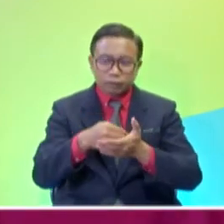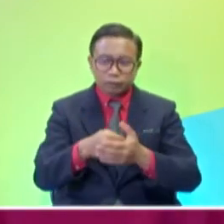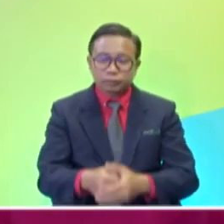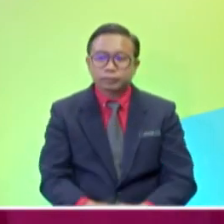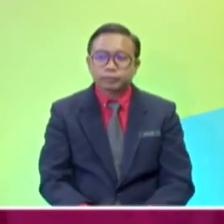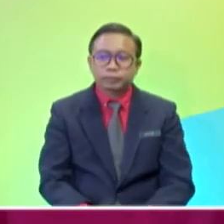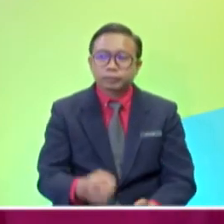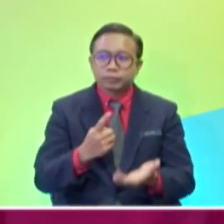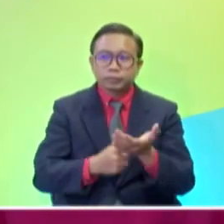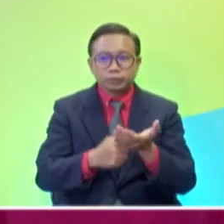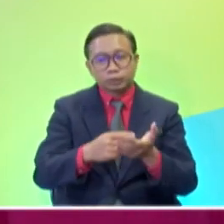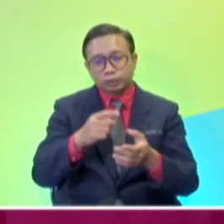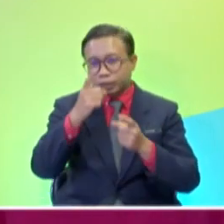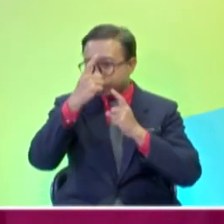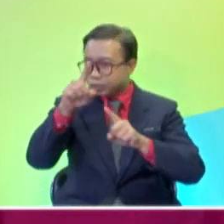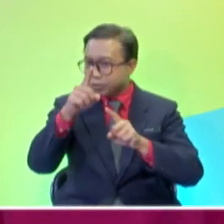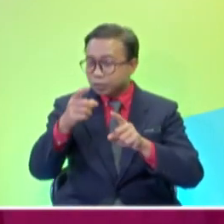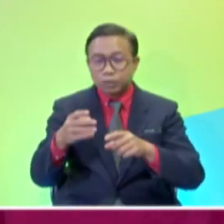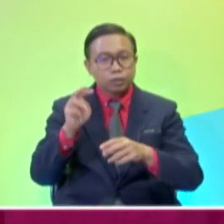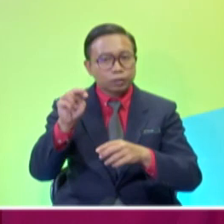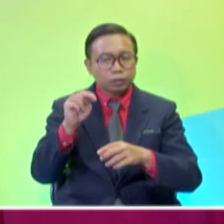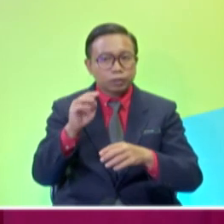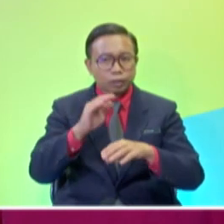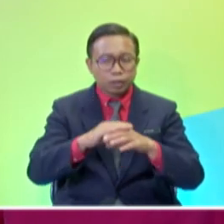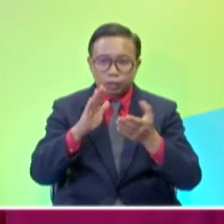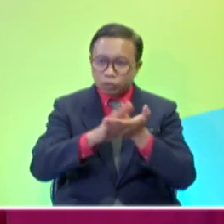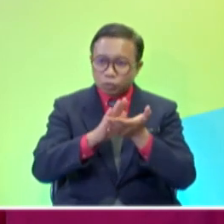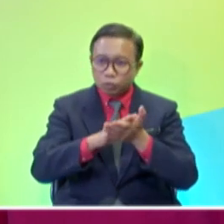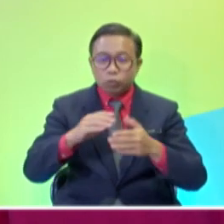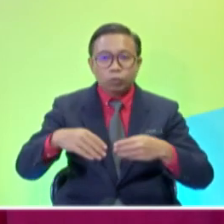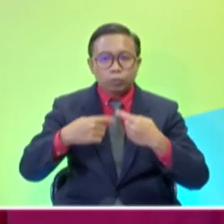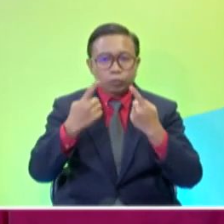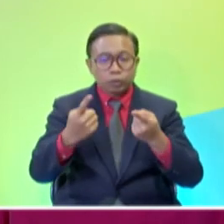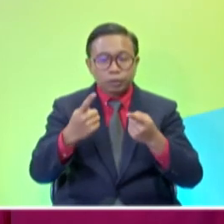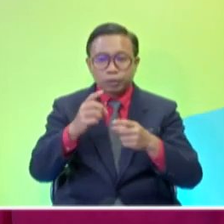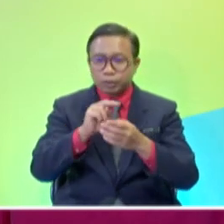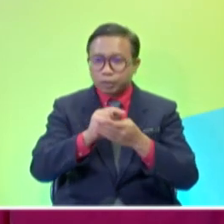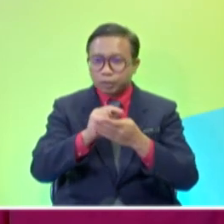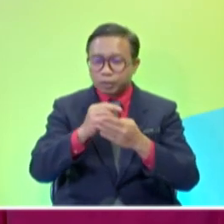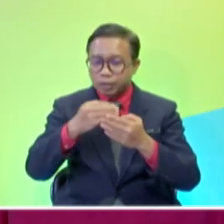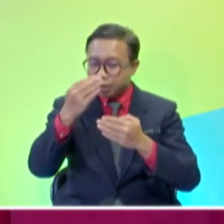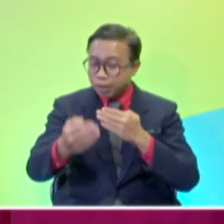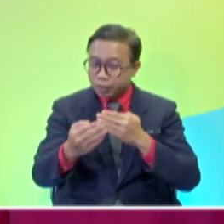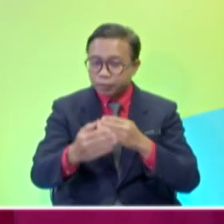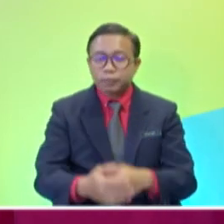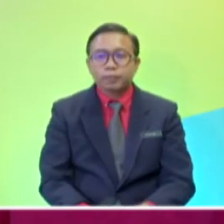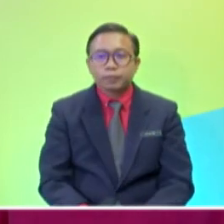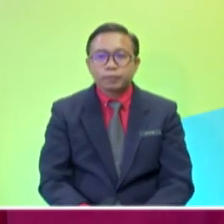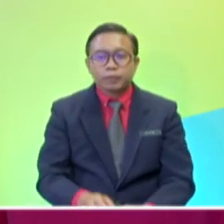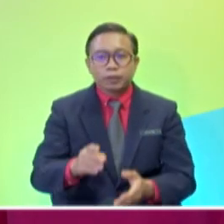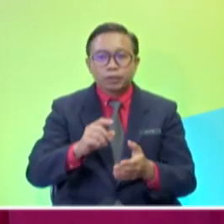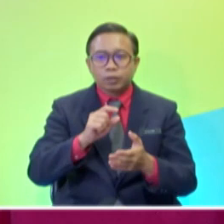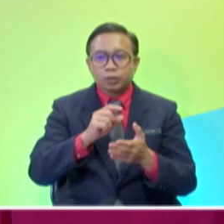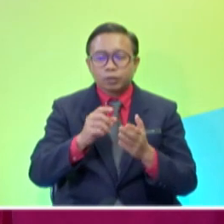Okay. check the answers again later All right. with me at school, because let's move on to our next part, which is